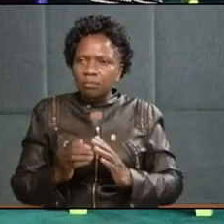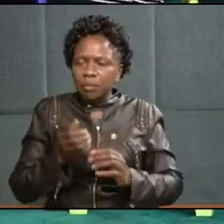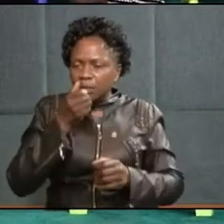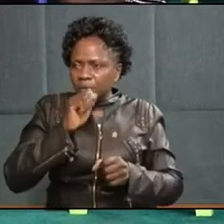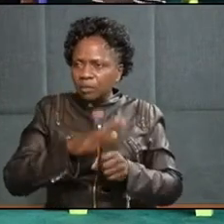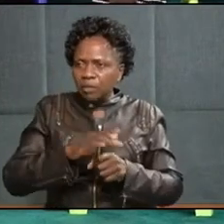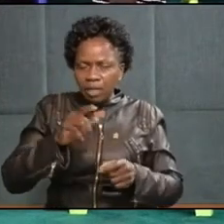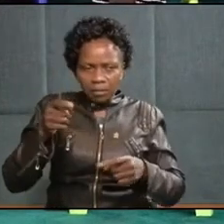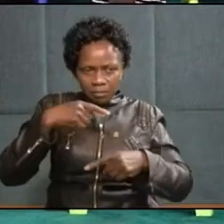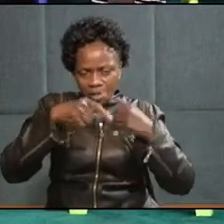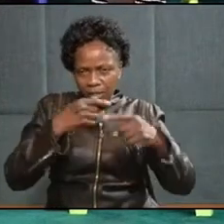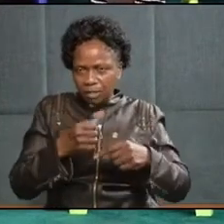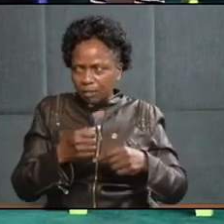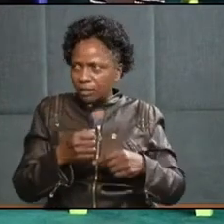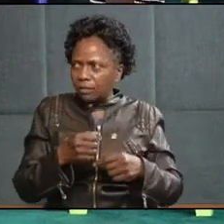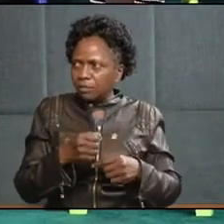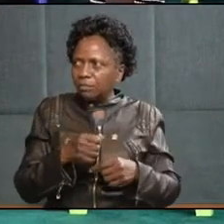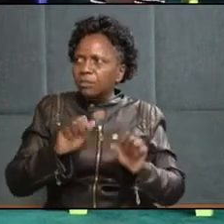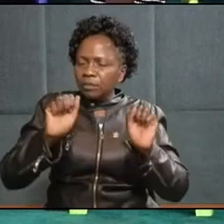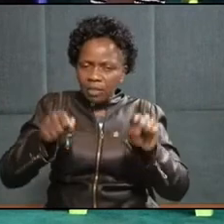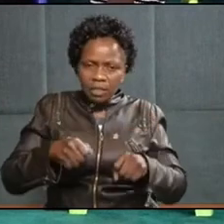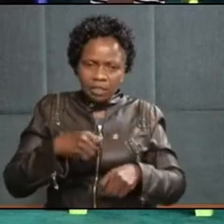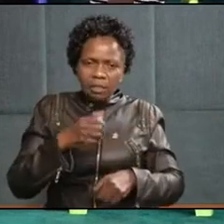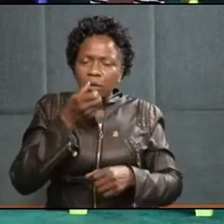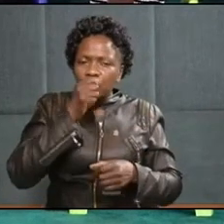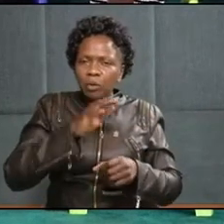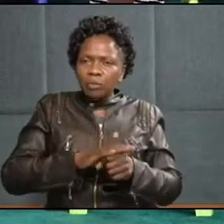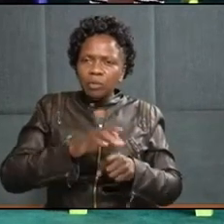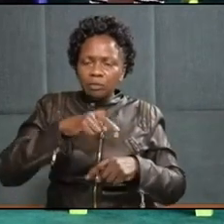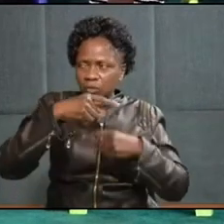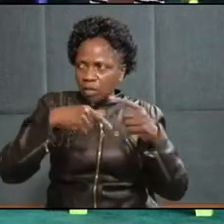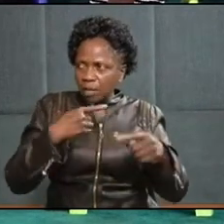come back, Sarah? Yes, he promised to come.